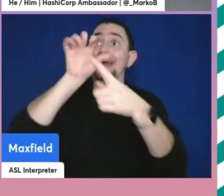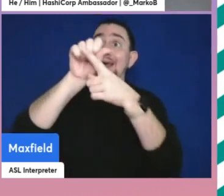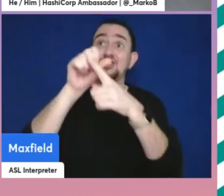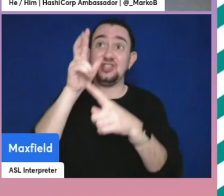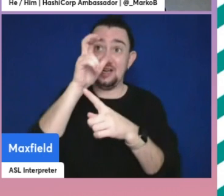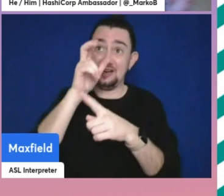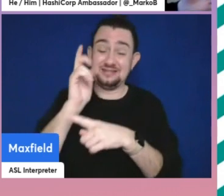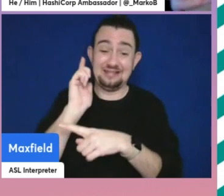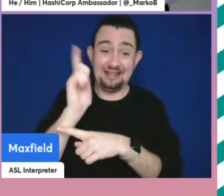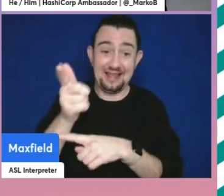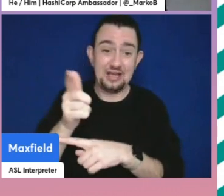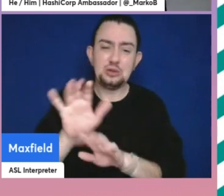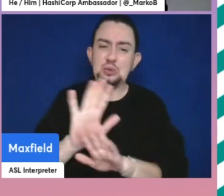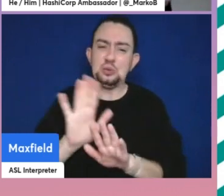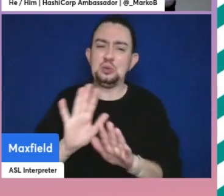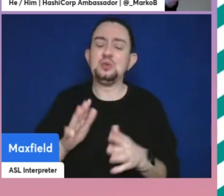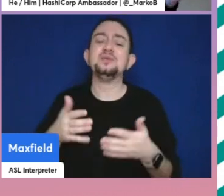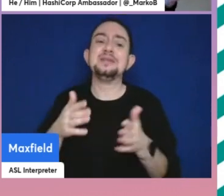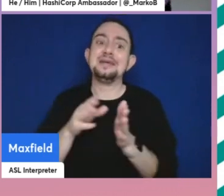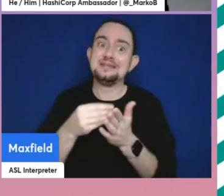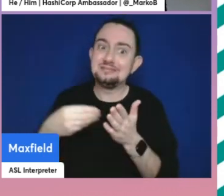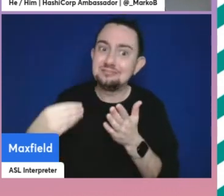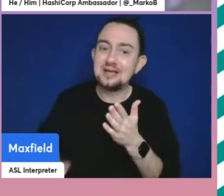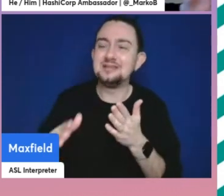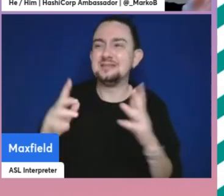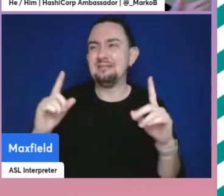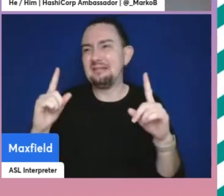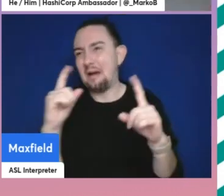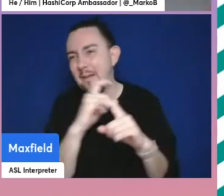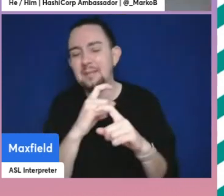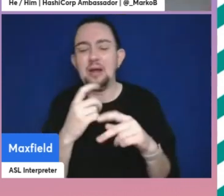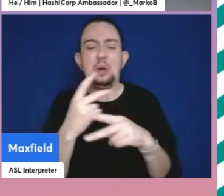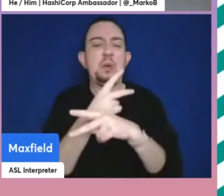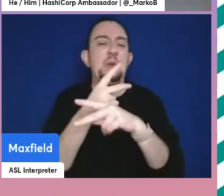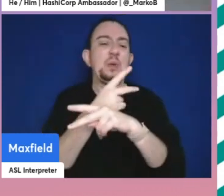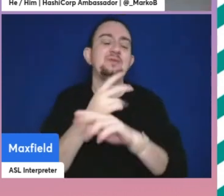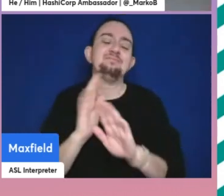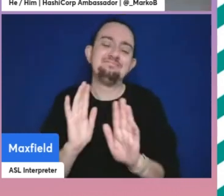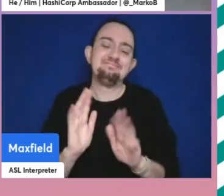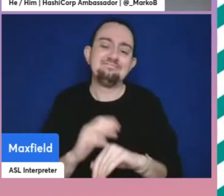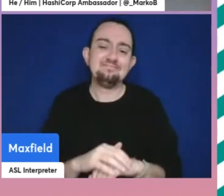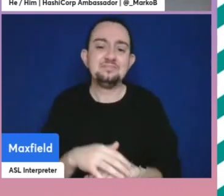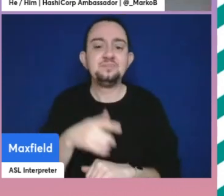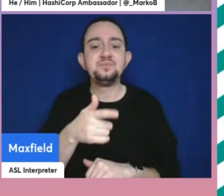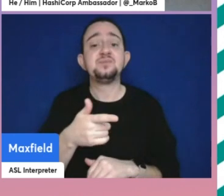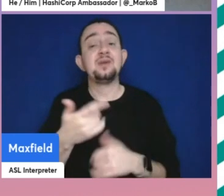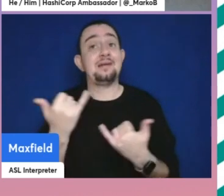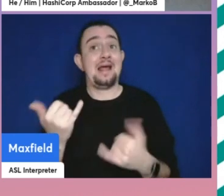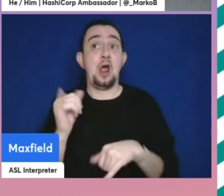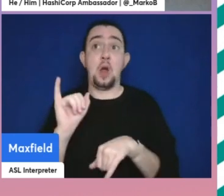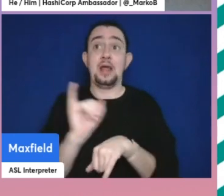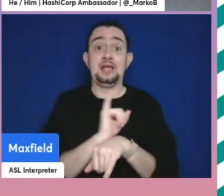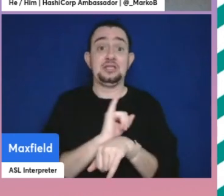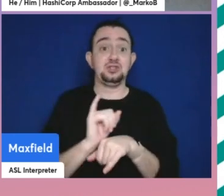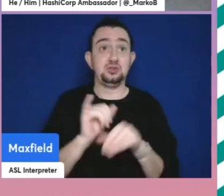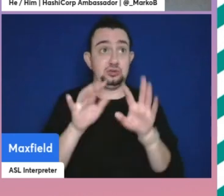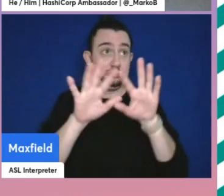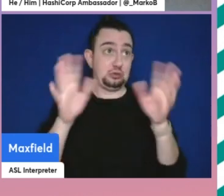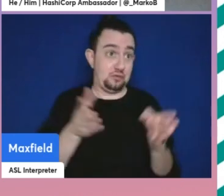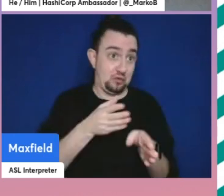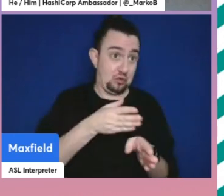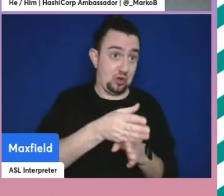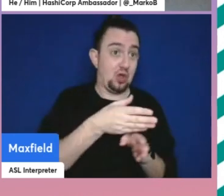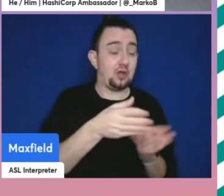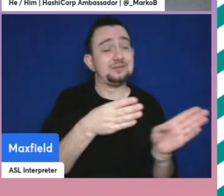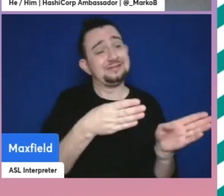bugs, right? So there is the whole kind of a industry shift left in terms of like pushing everything left and detecting everything as early